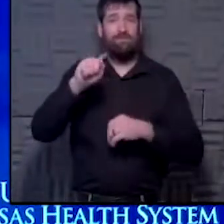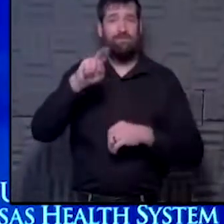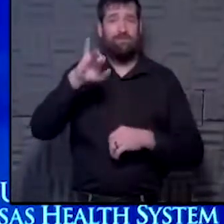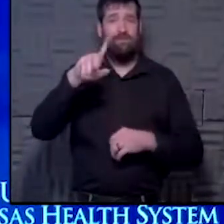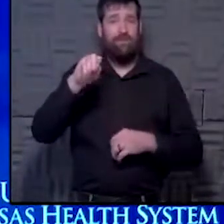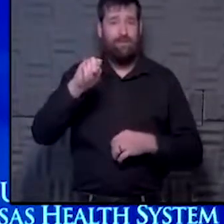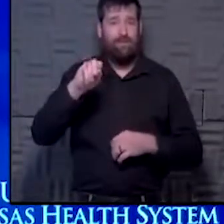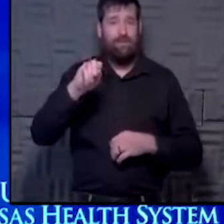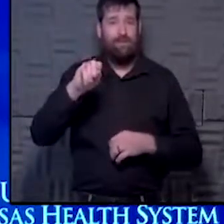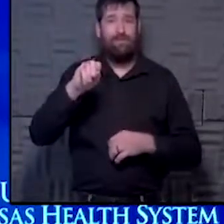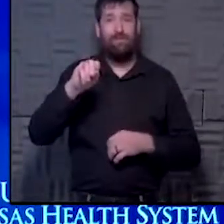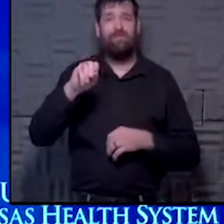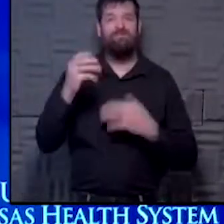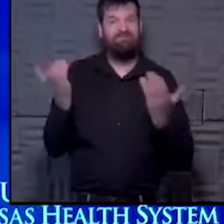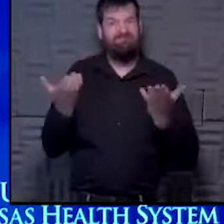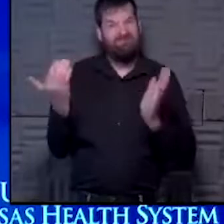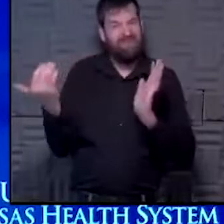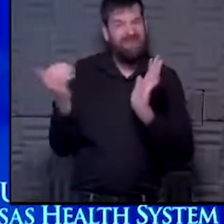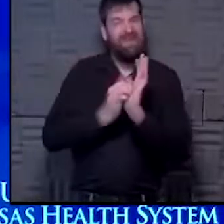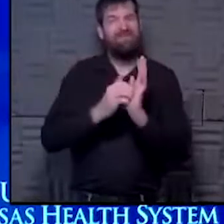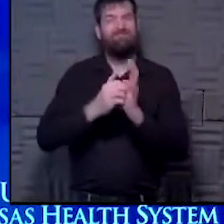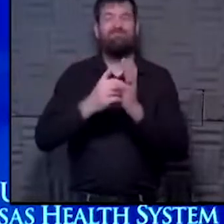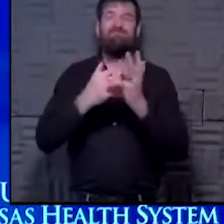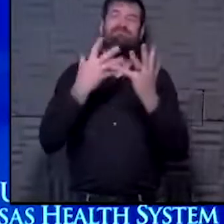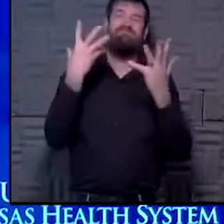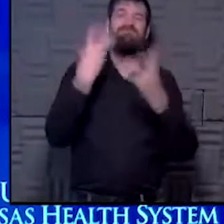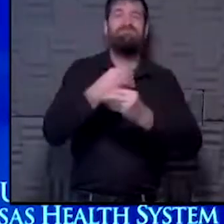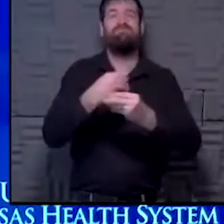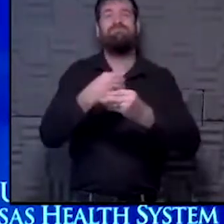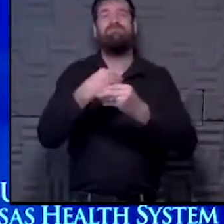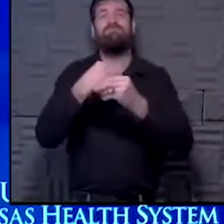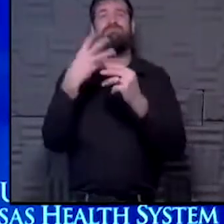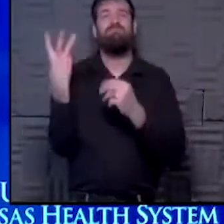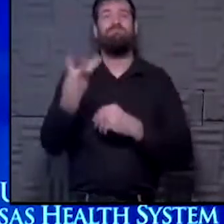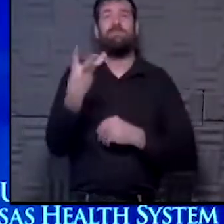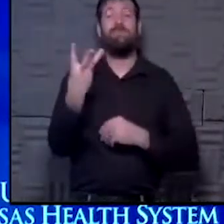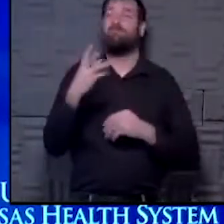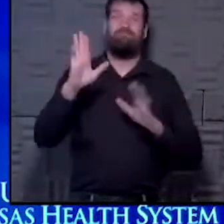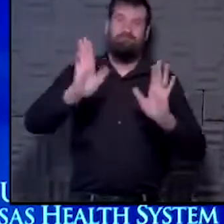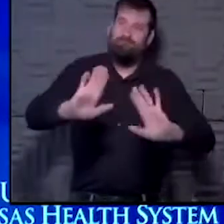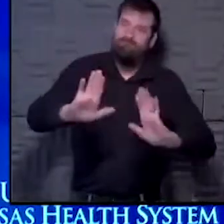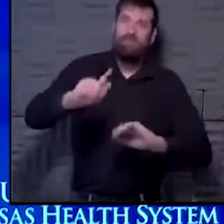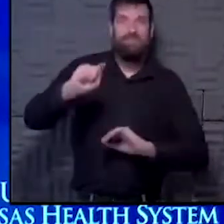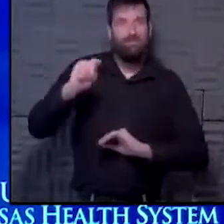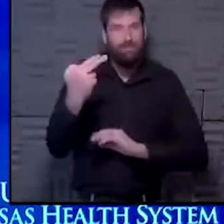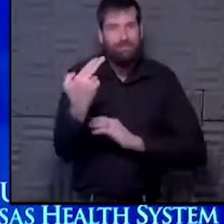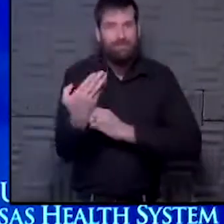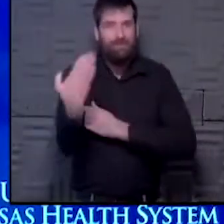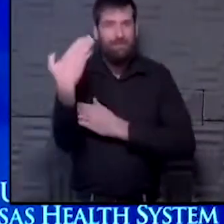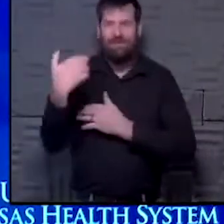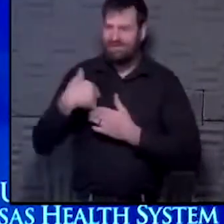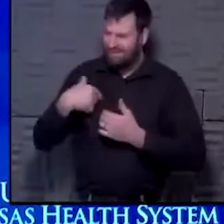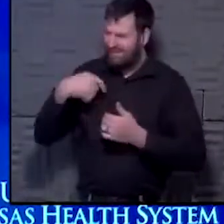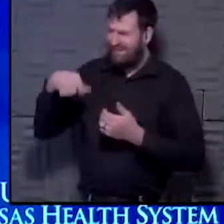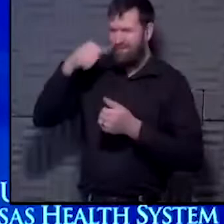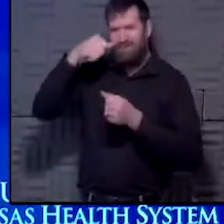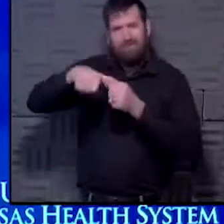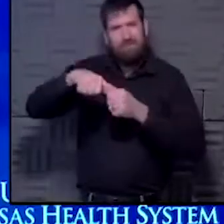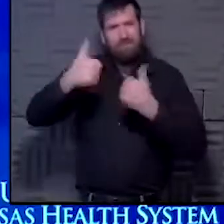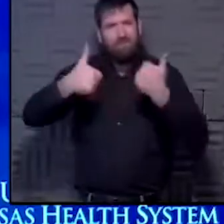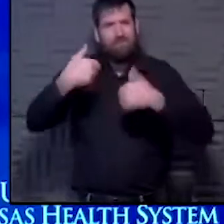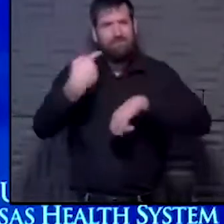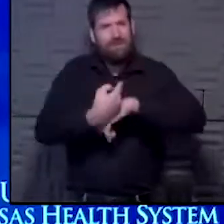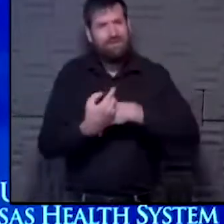back with you on this yet again brilliantly wonderful Wednesday, now Thursday morning. I do remember what day it is most